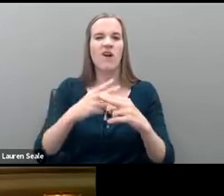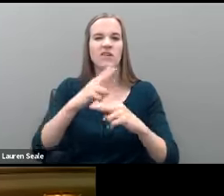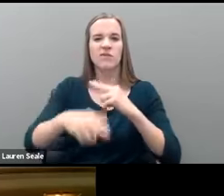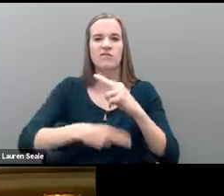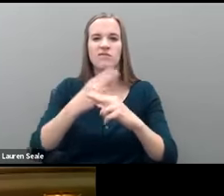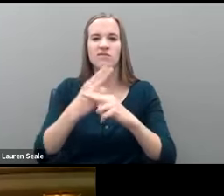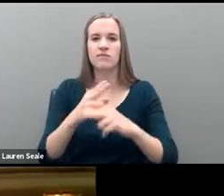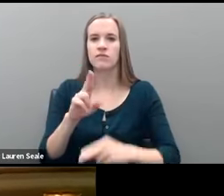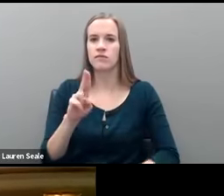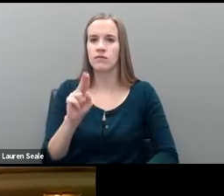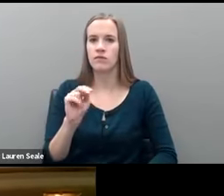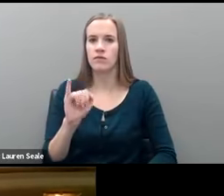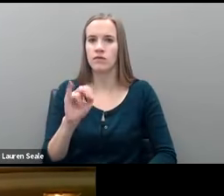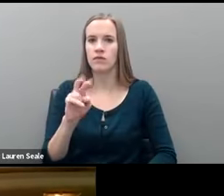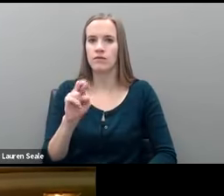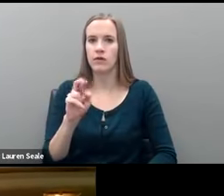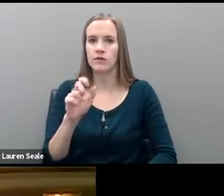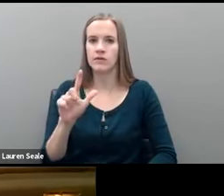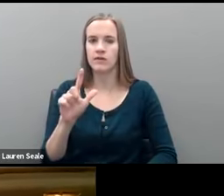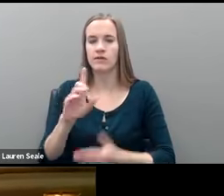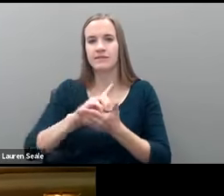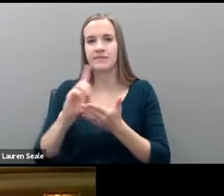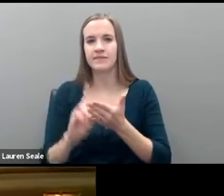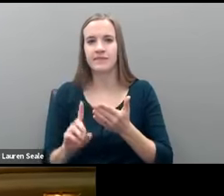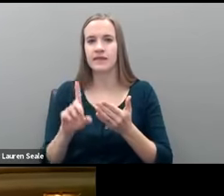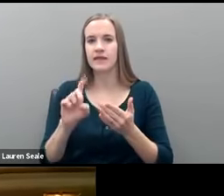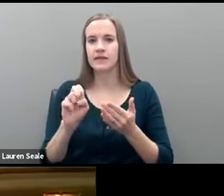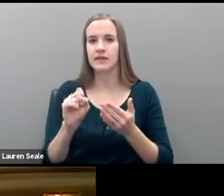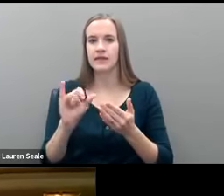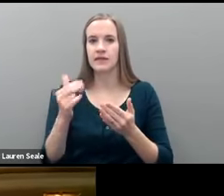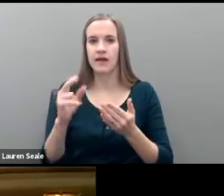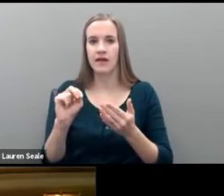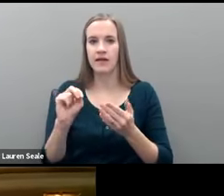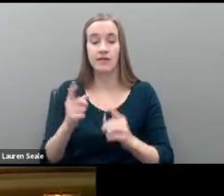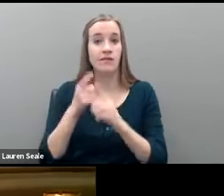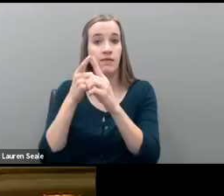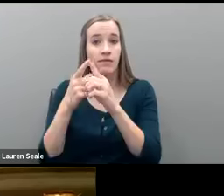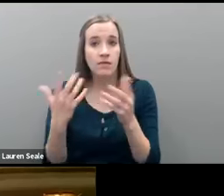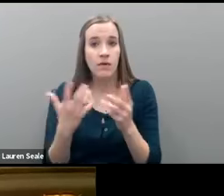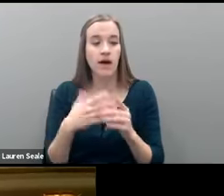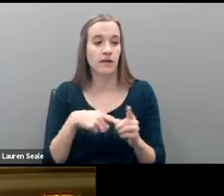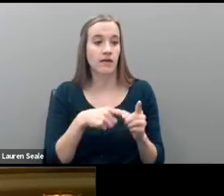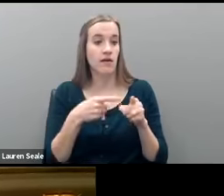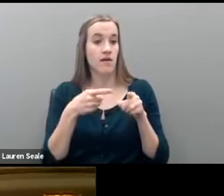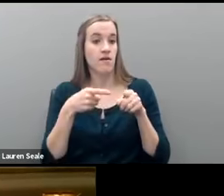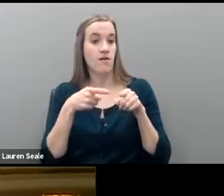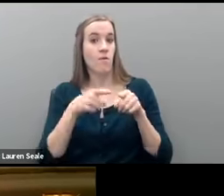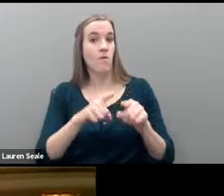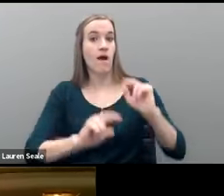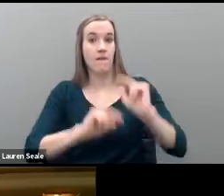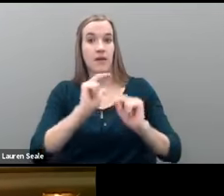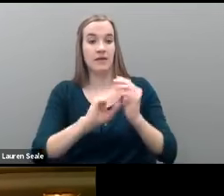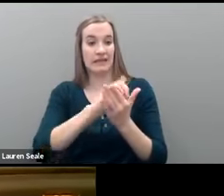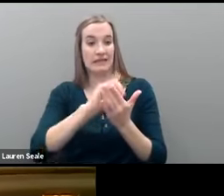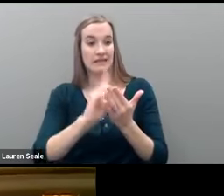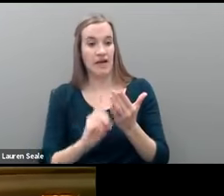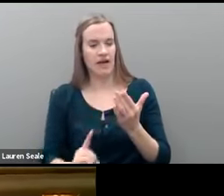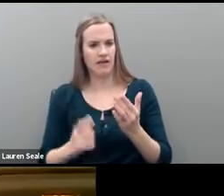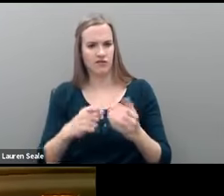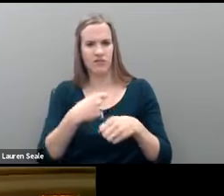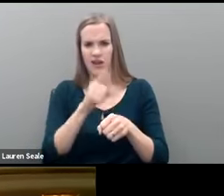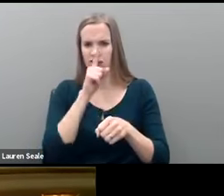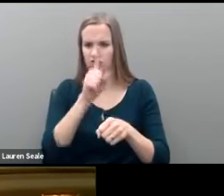should pre-design buildings so that everyone has access. And honestly, the access is not about